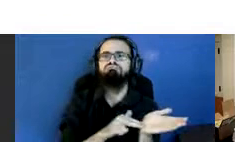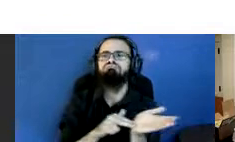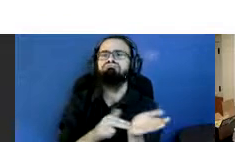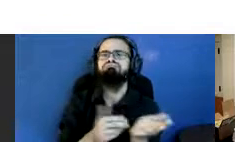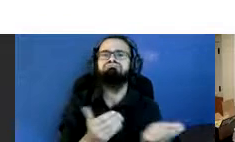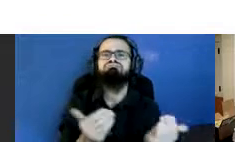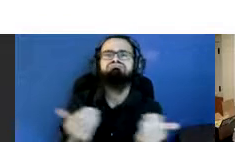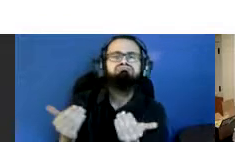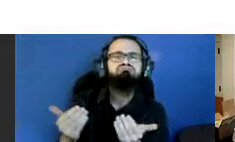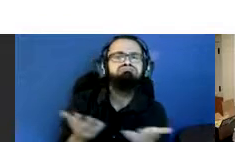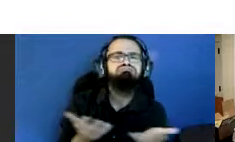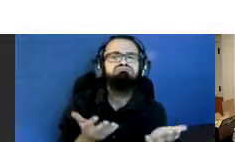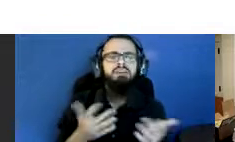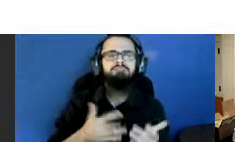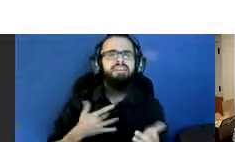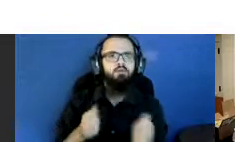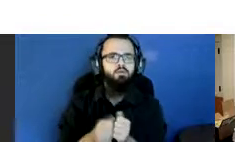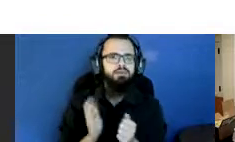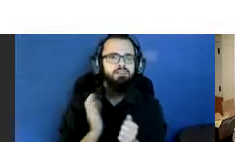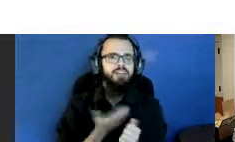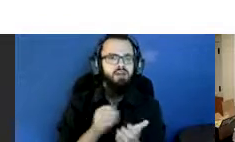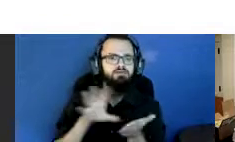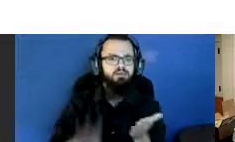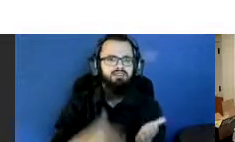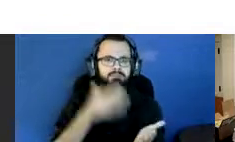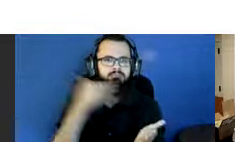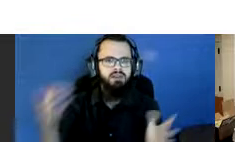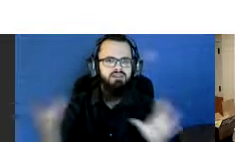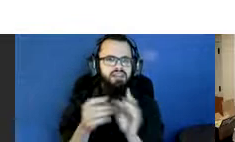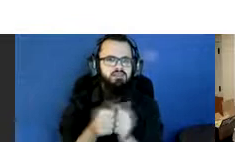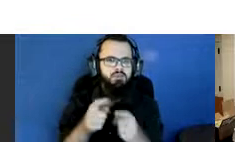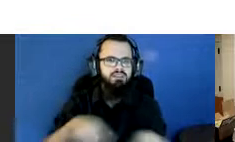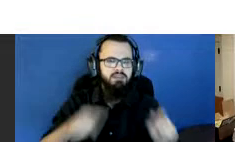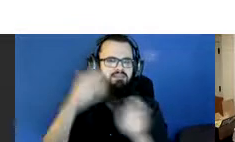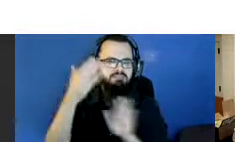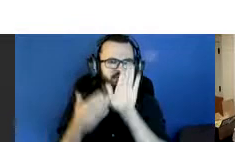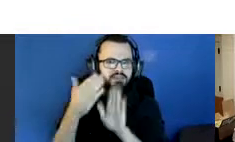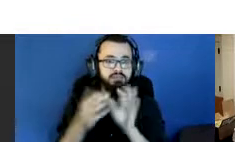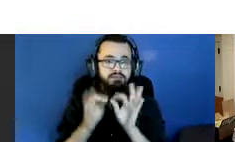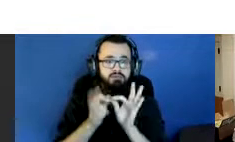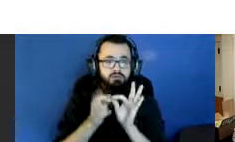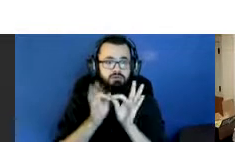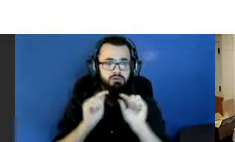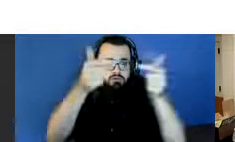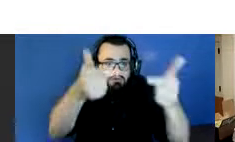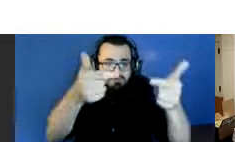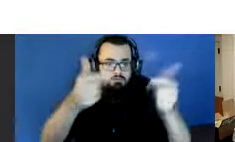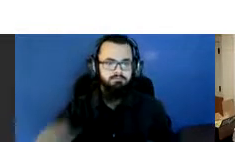connect better to them when we are face to face, even if part of that is covered.